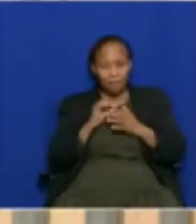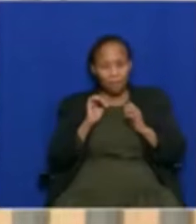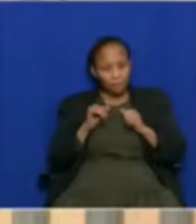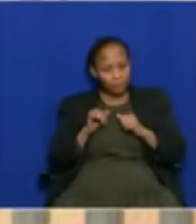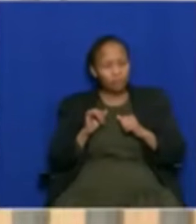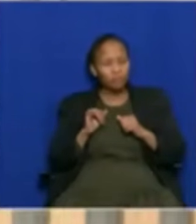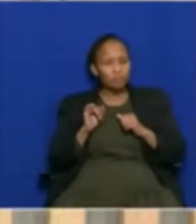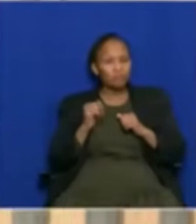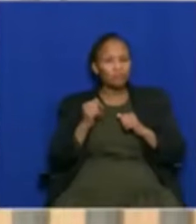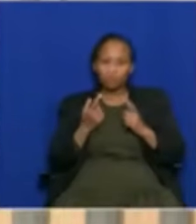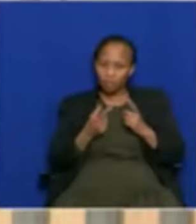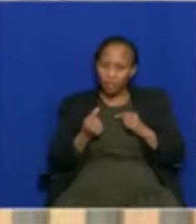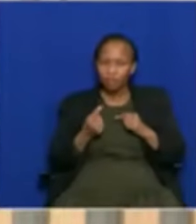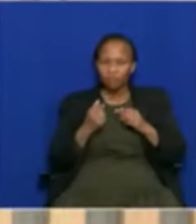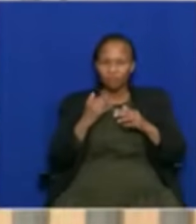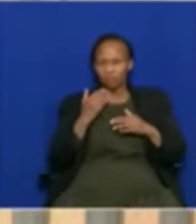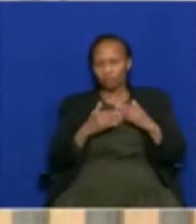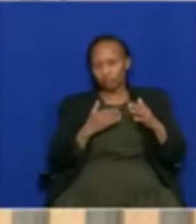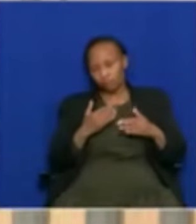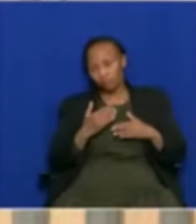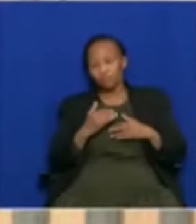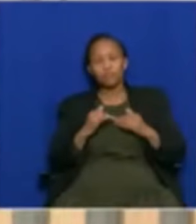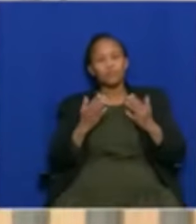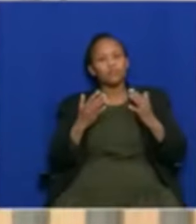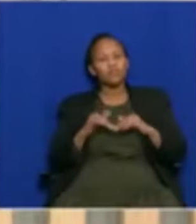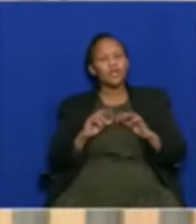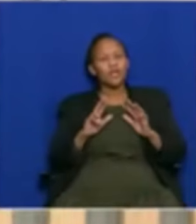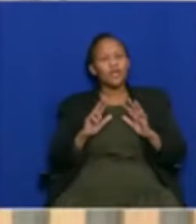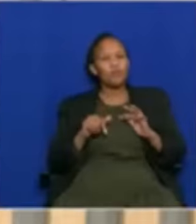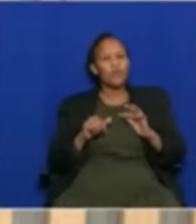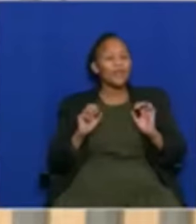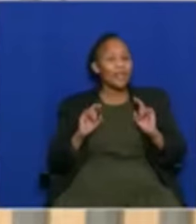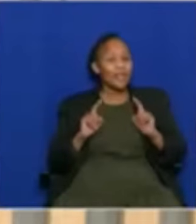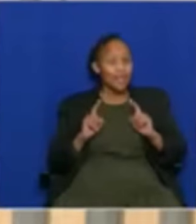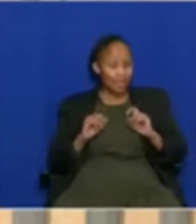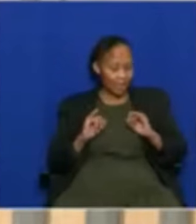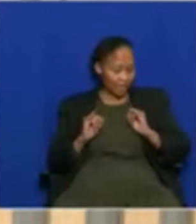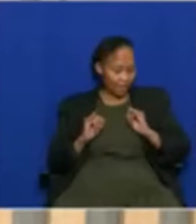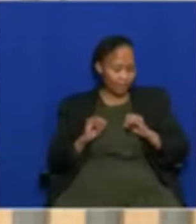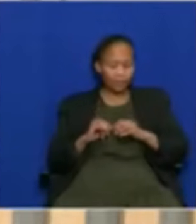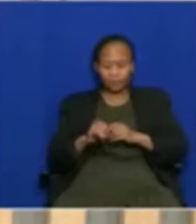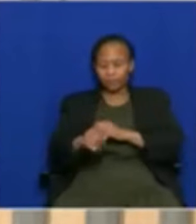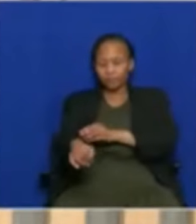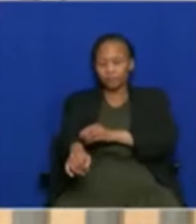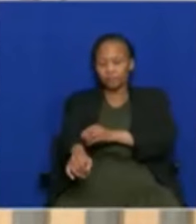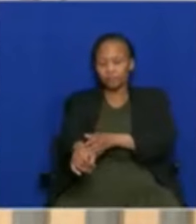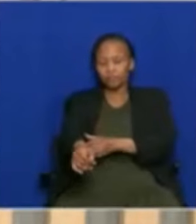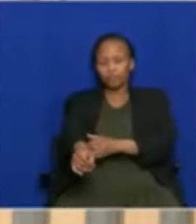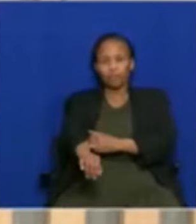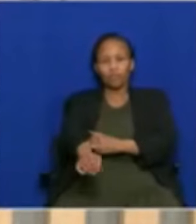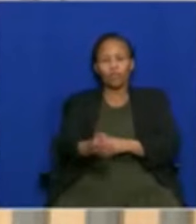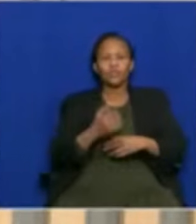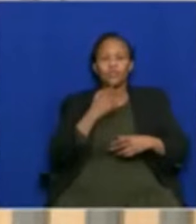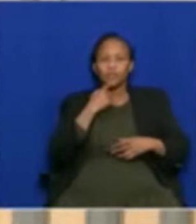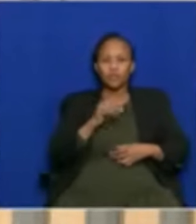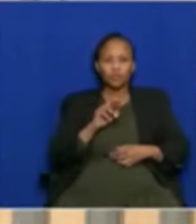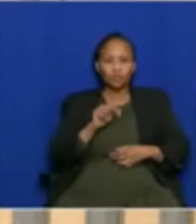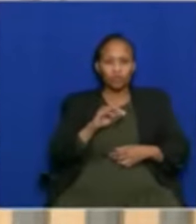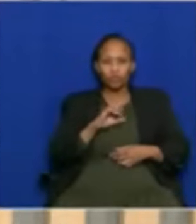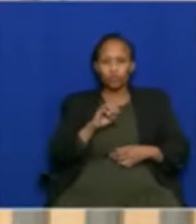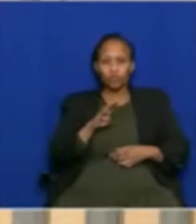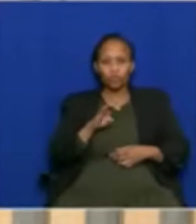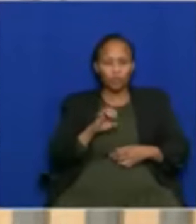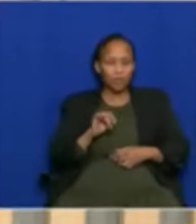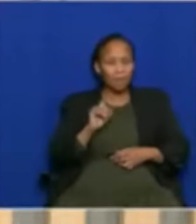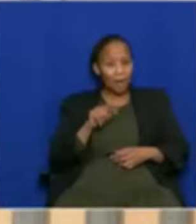At 8.11, you conclude, Ncube should not have done this as Mukwele was only supposed